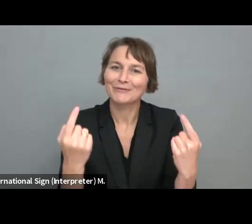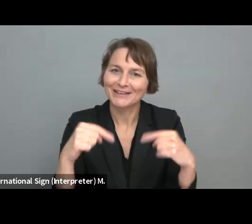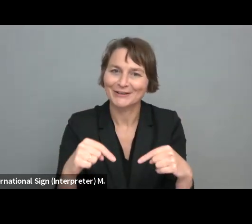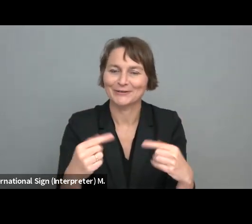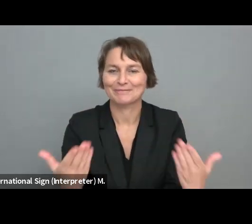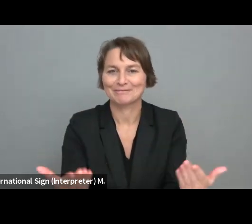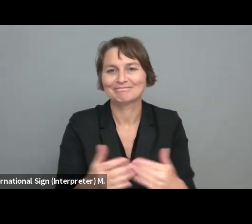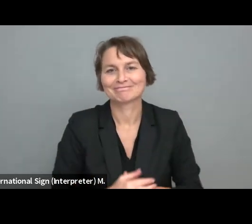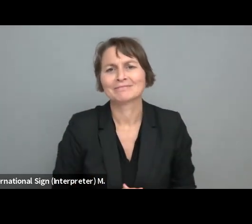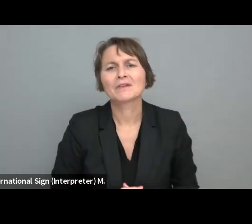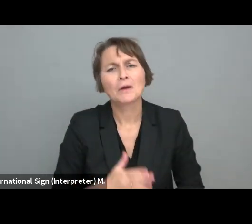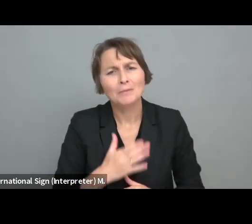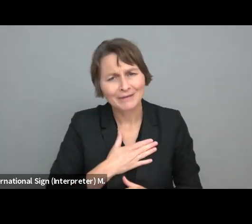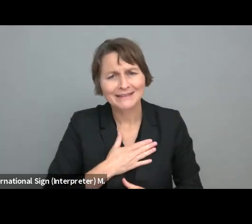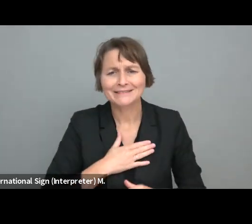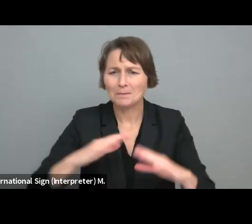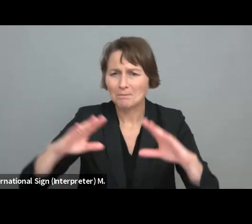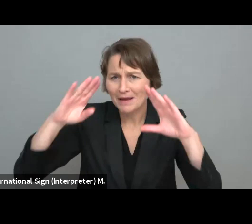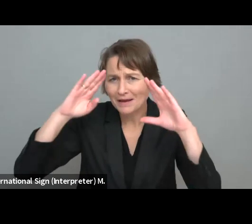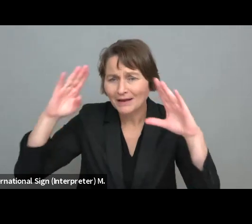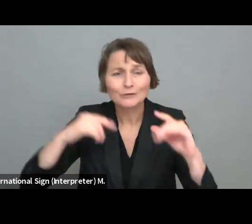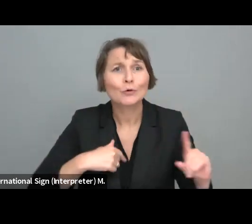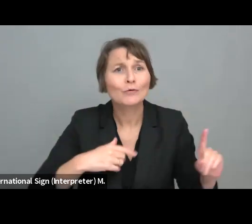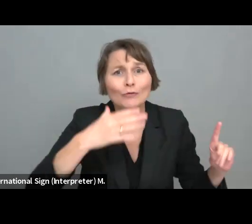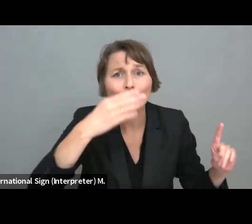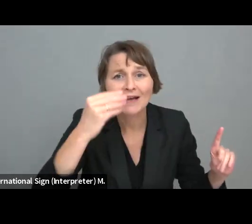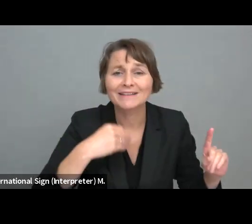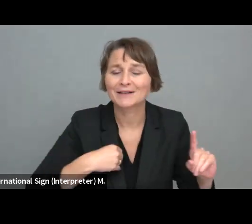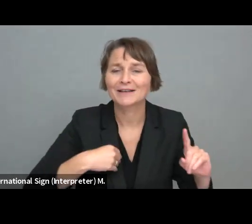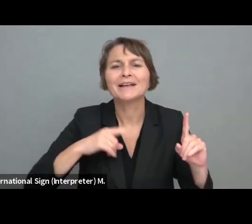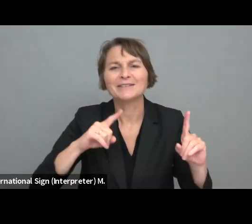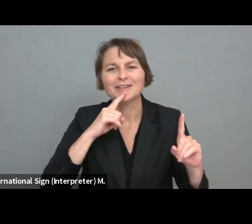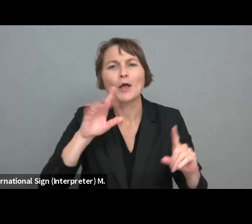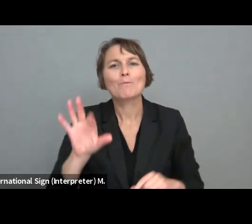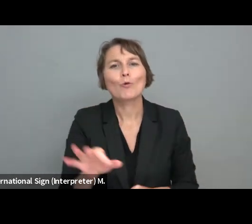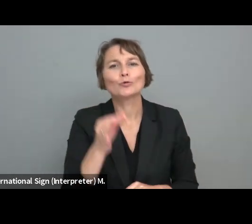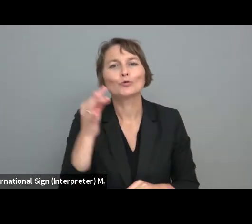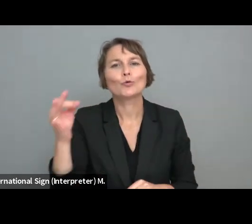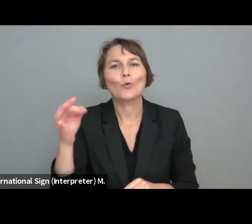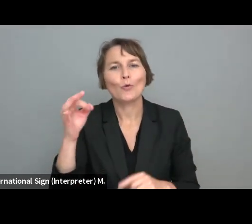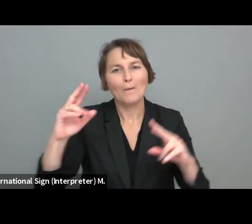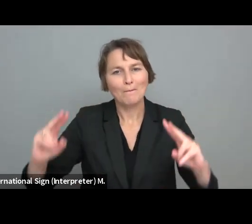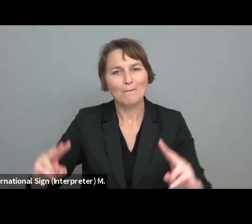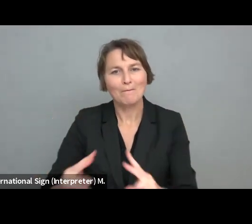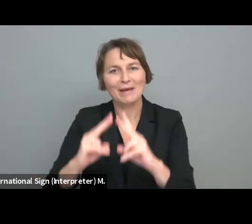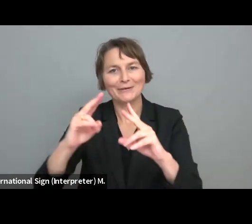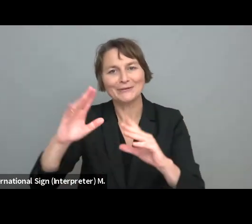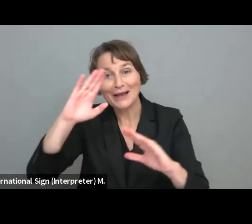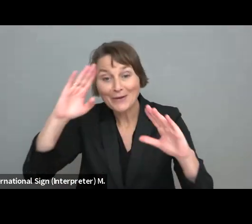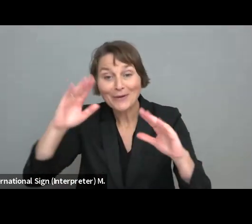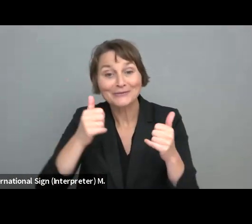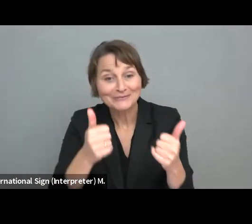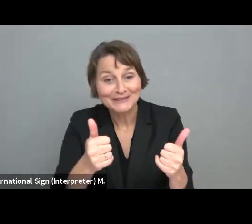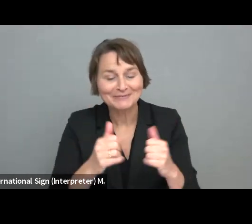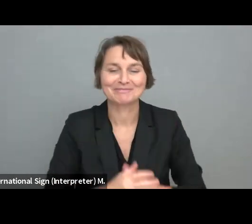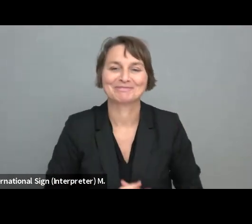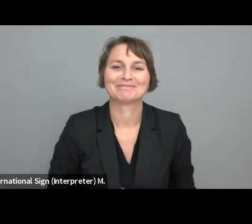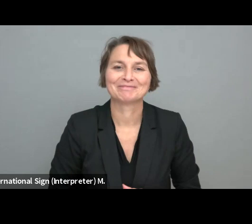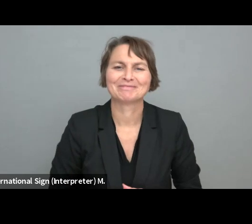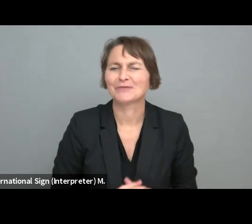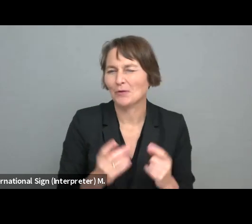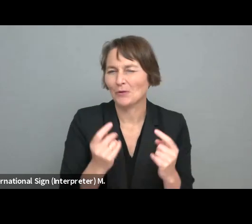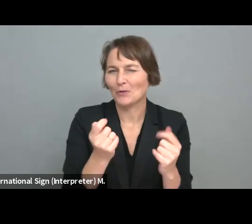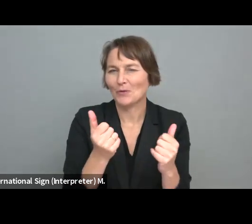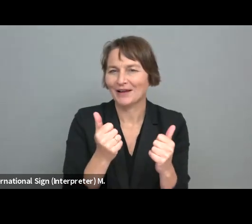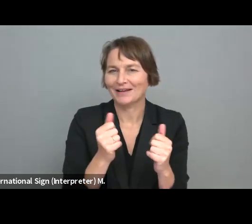please keep saying hello. Someone says, don't forget me. Bonjour. I'm in Paris. Bonjour to you too. So let's do a quick poll. I'm going to ask